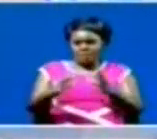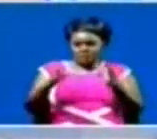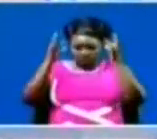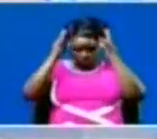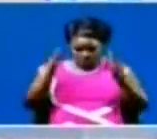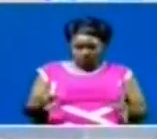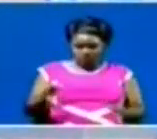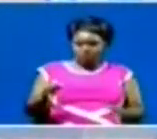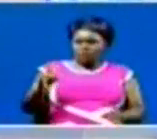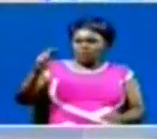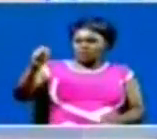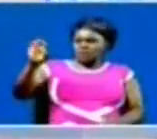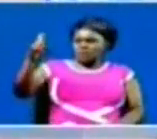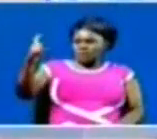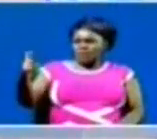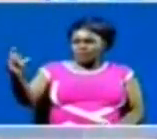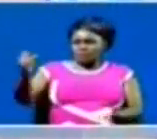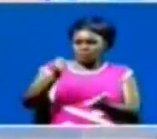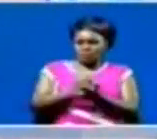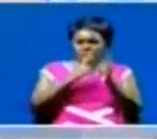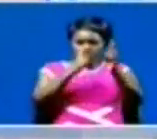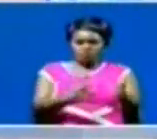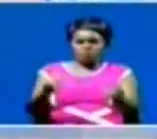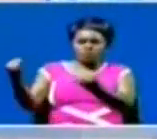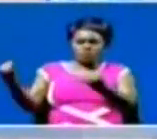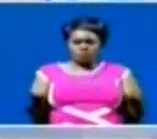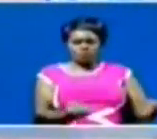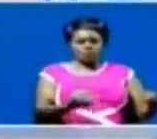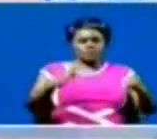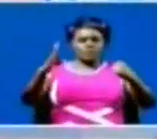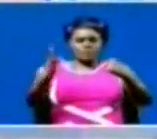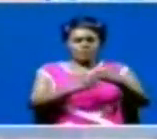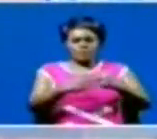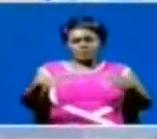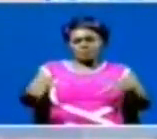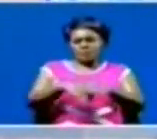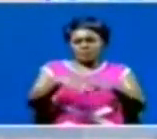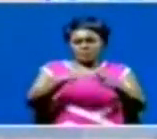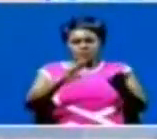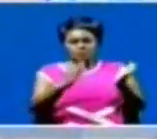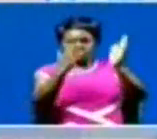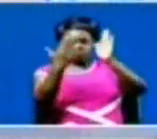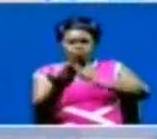National Executive Committee, which adopted the report, shall invite the eight members to appear before it